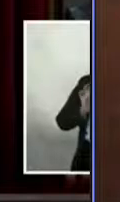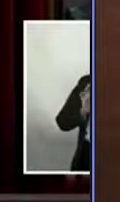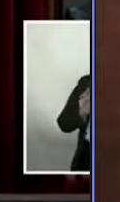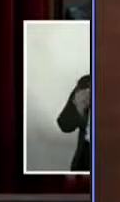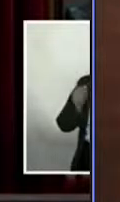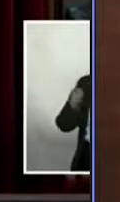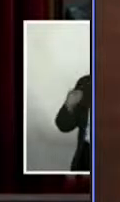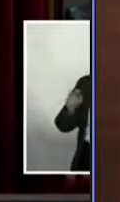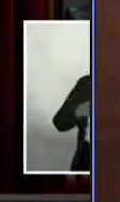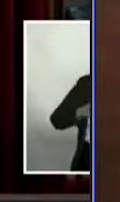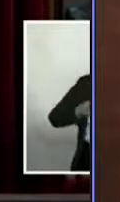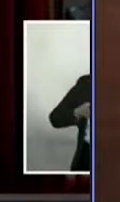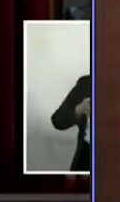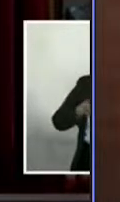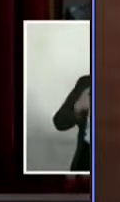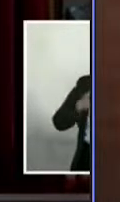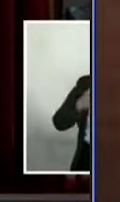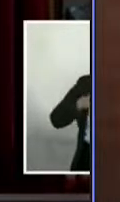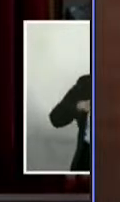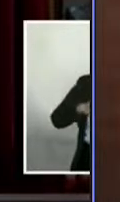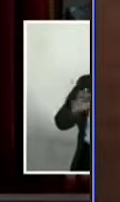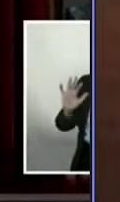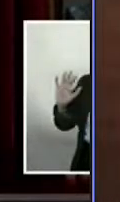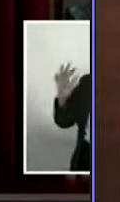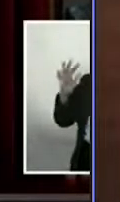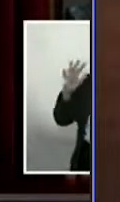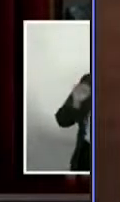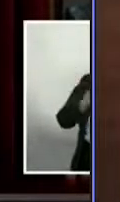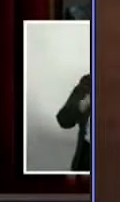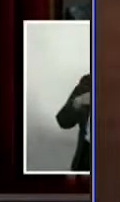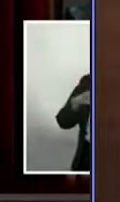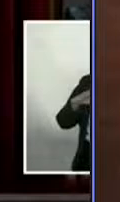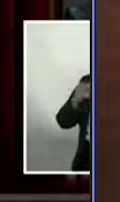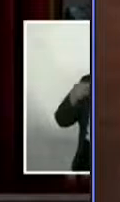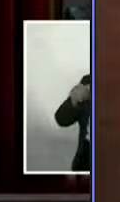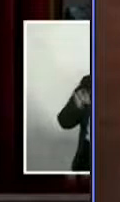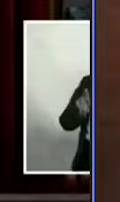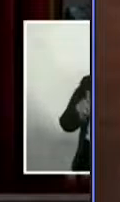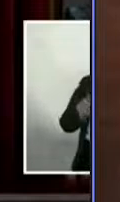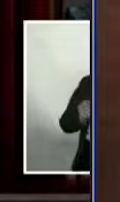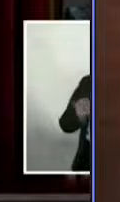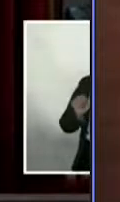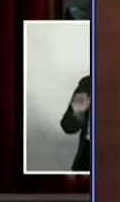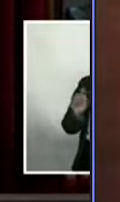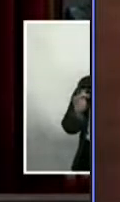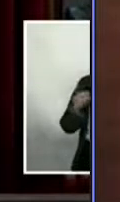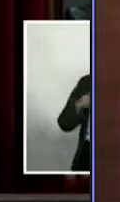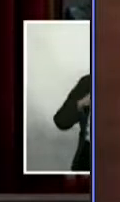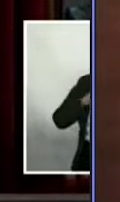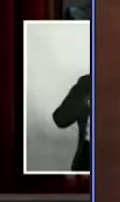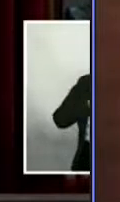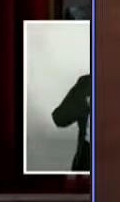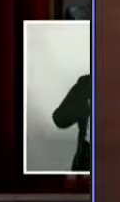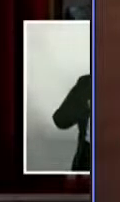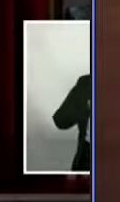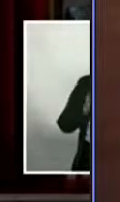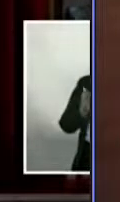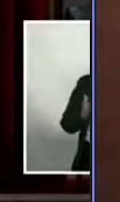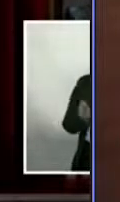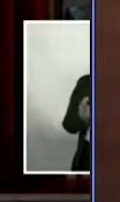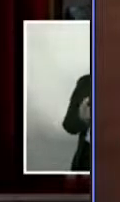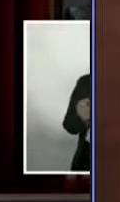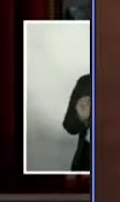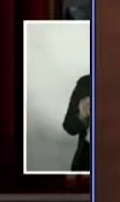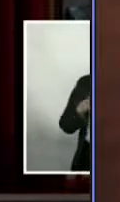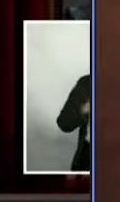this opportunity to congratulate the HOD and the CFO and all staff who made that possible. Also